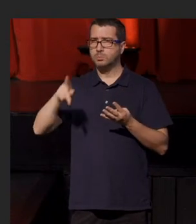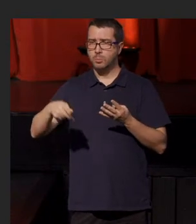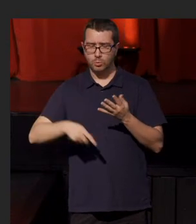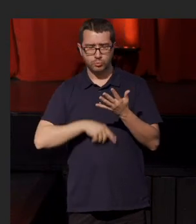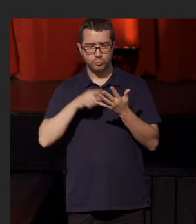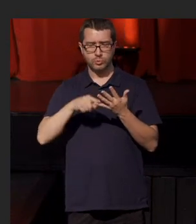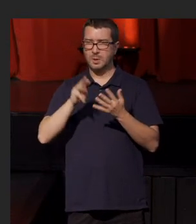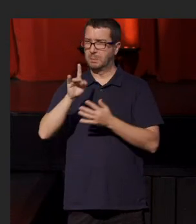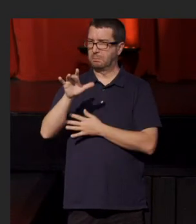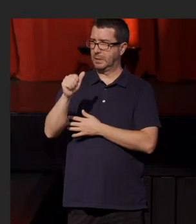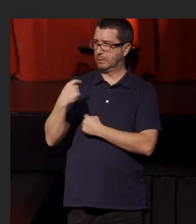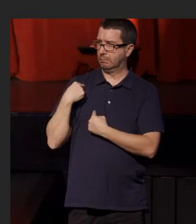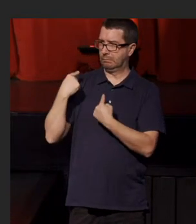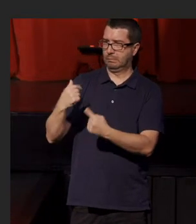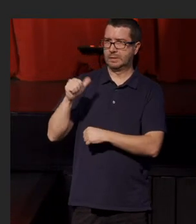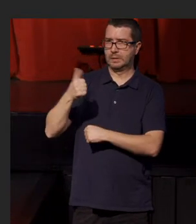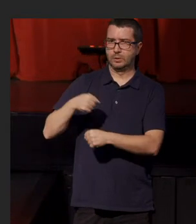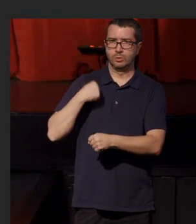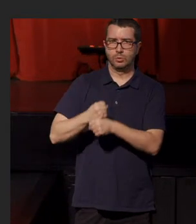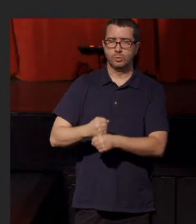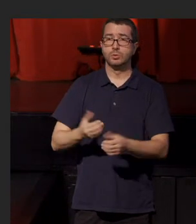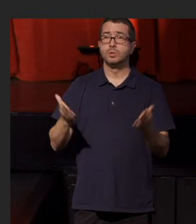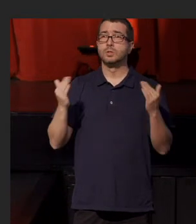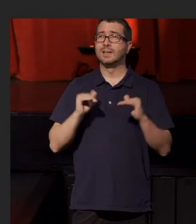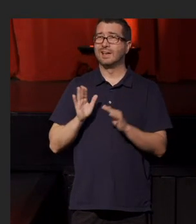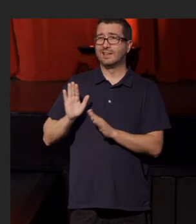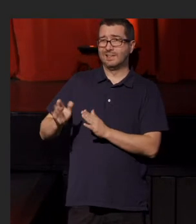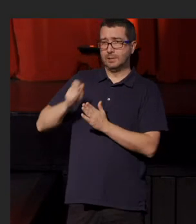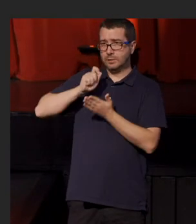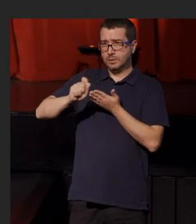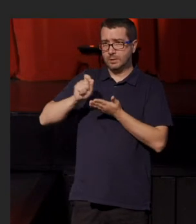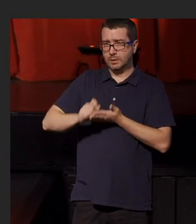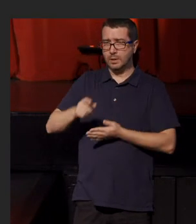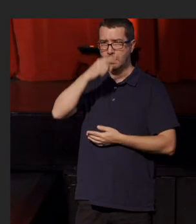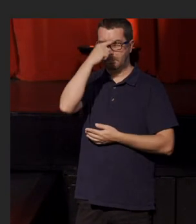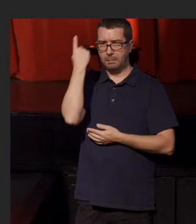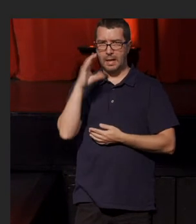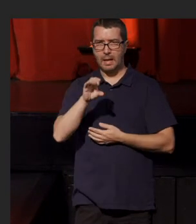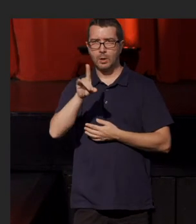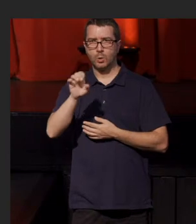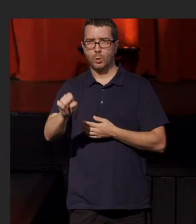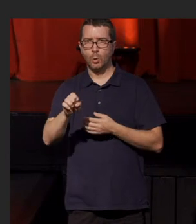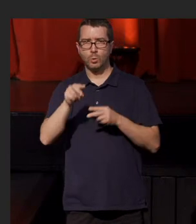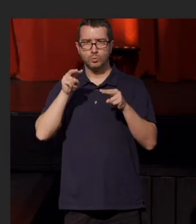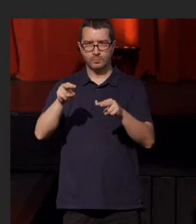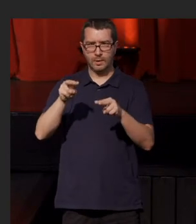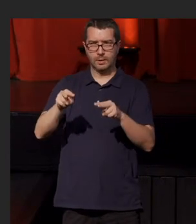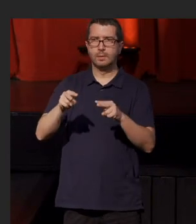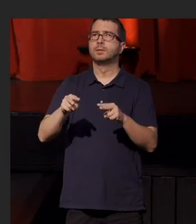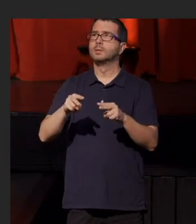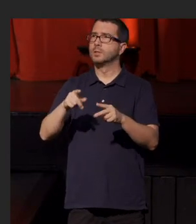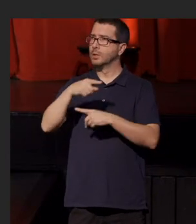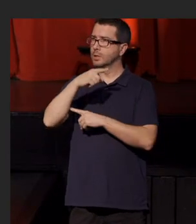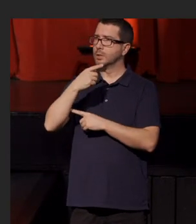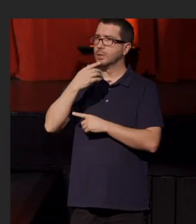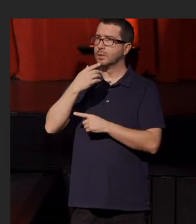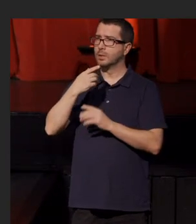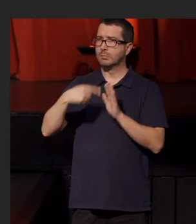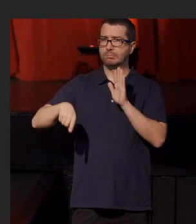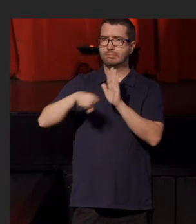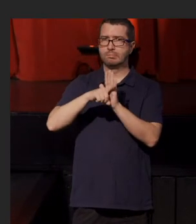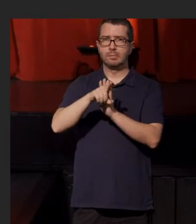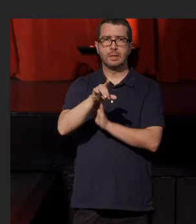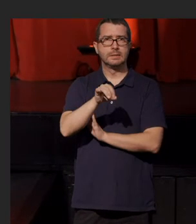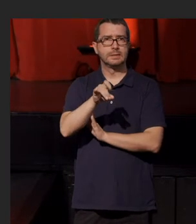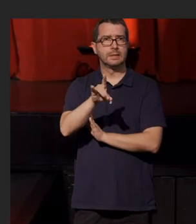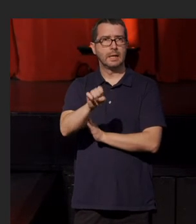last decade. Professor Deibert's the author of Black Code, Surveillance, Privacy, and the Dark Side of the Internet, as well as